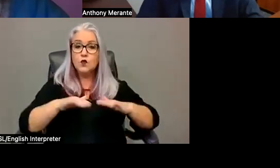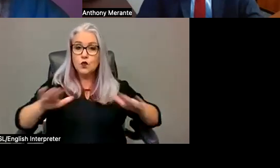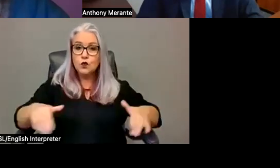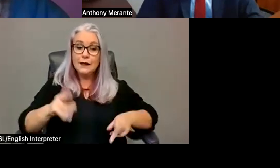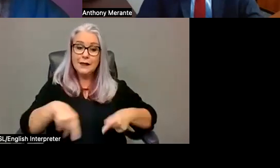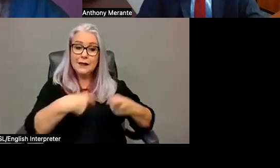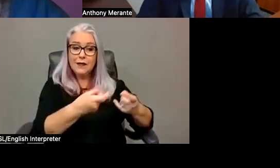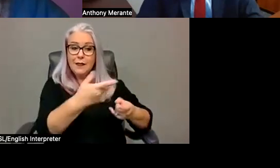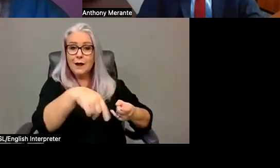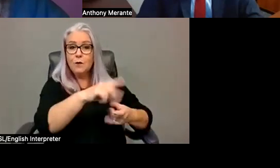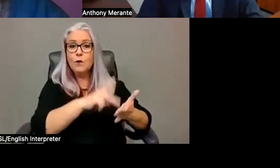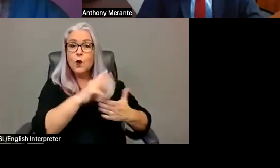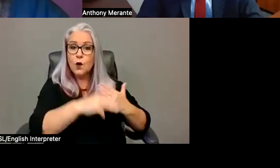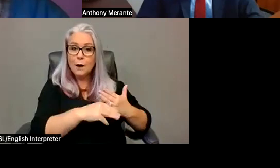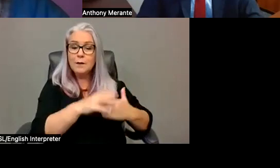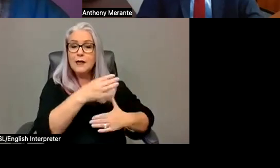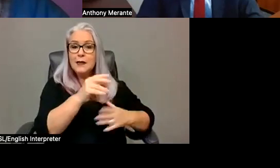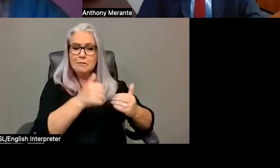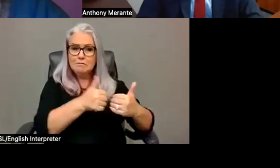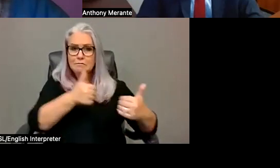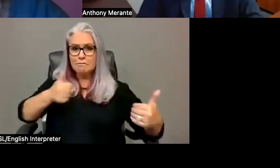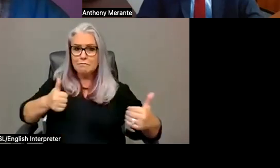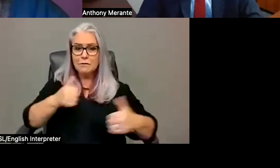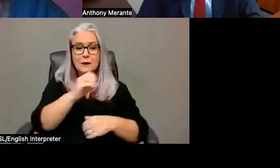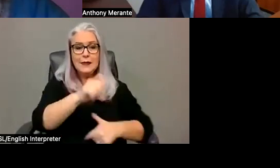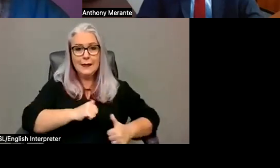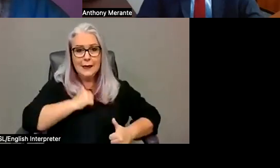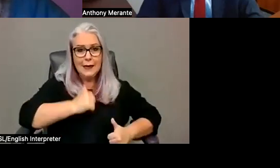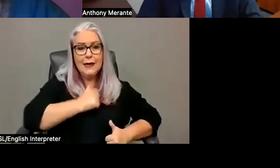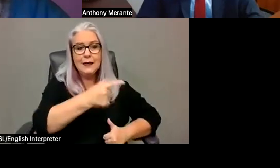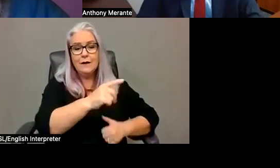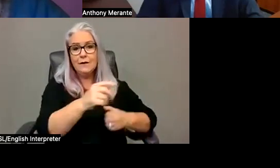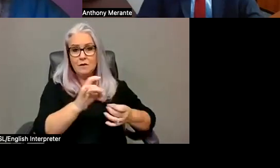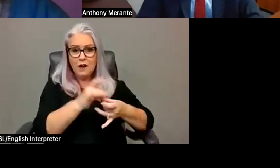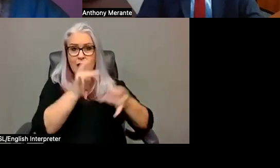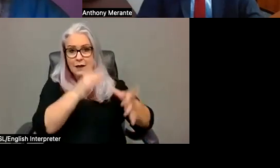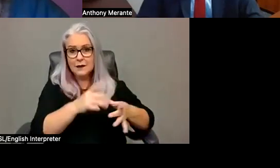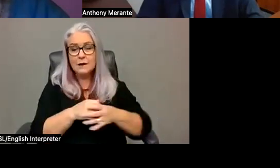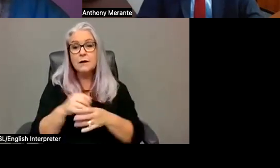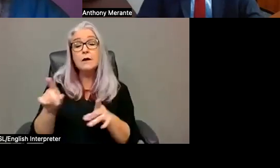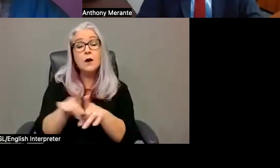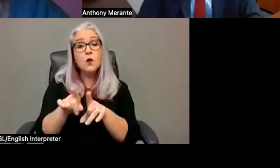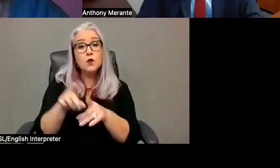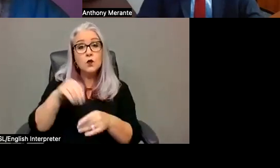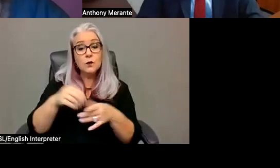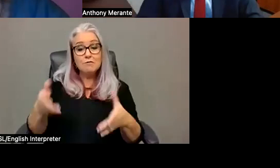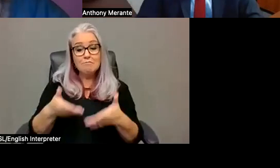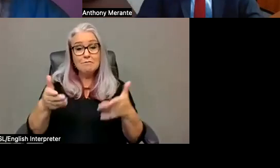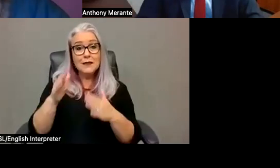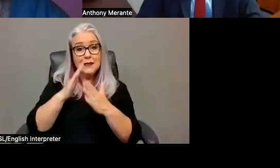to get involved and stay away from gang violence. Other issues that I believe here in the city of Yonkers are